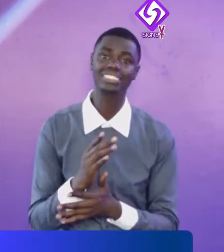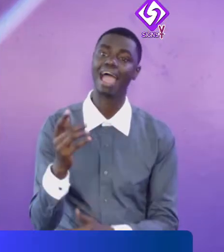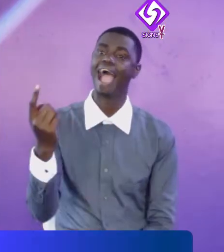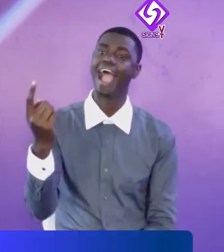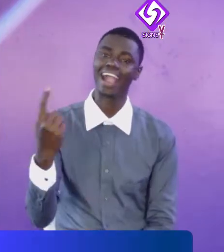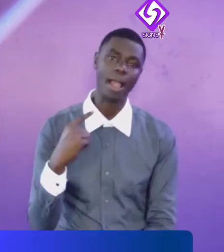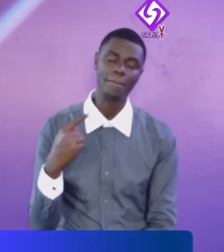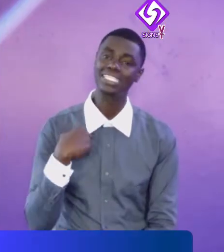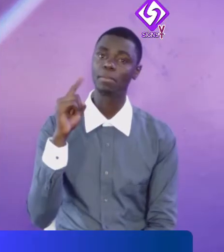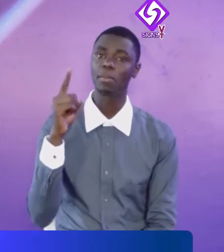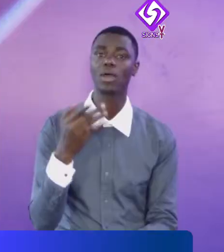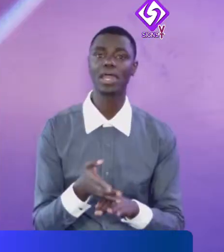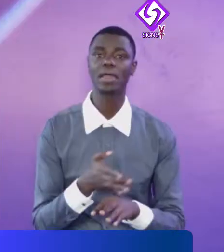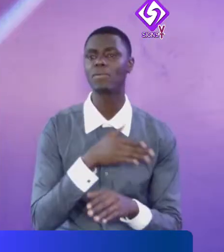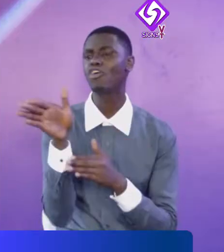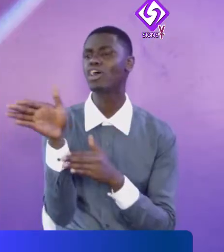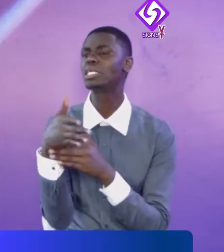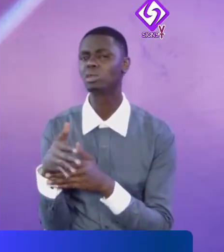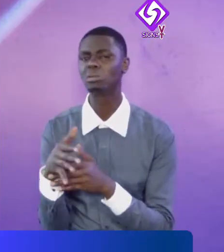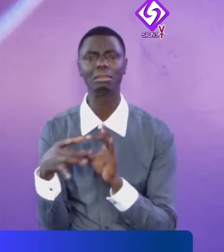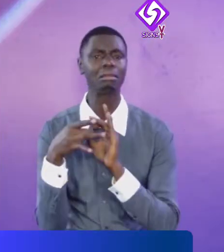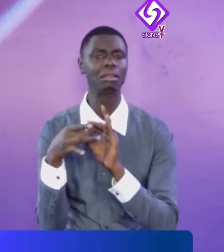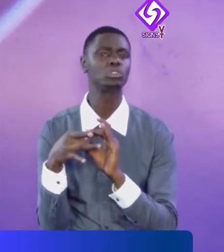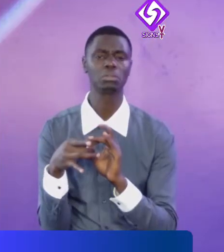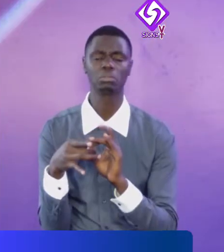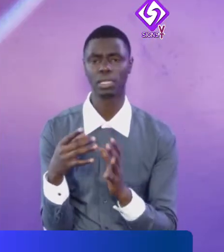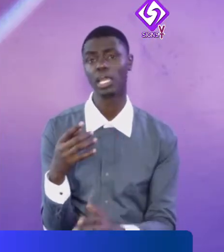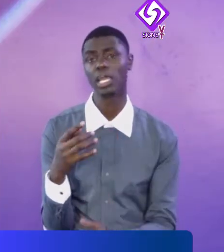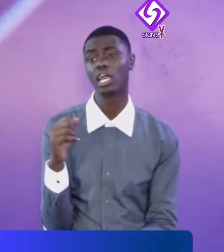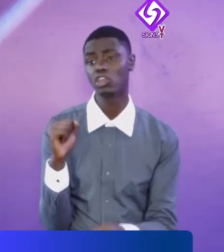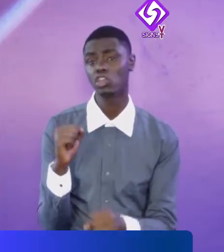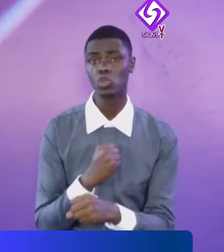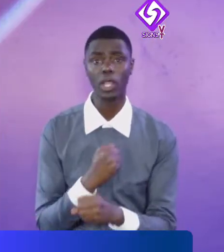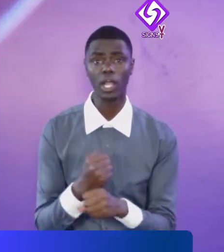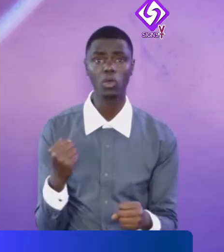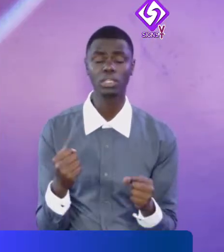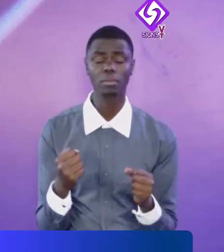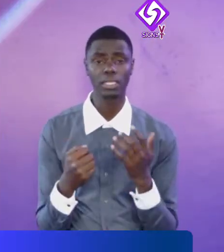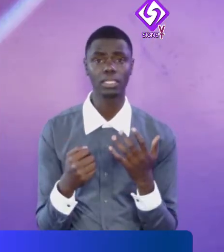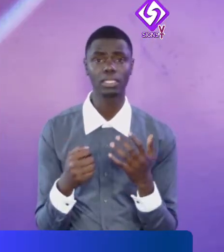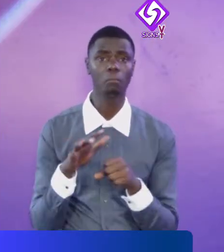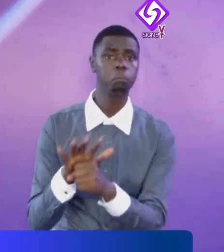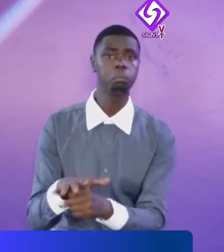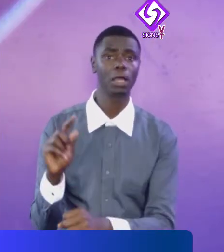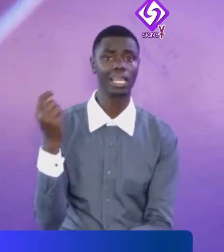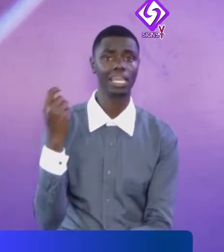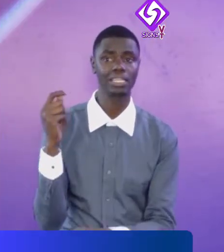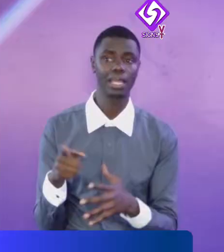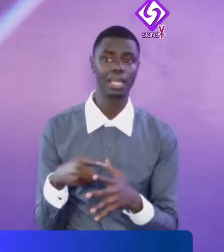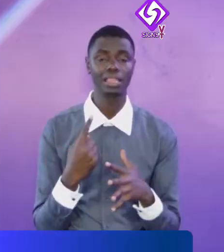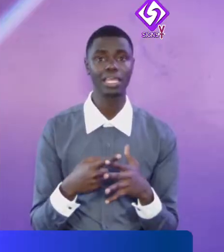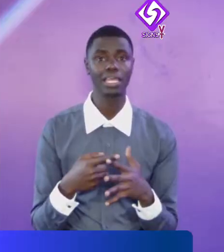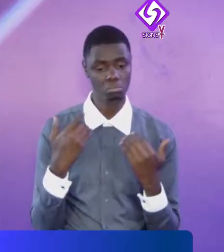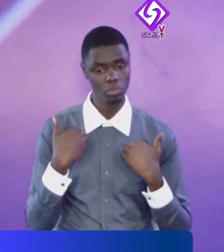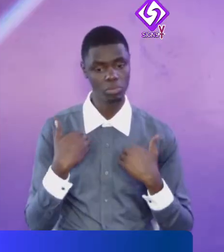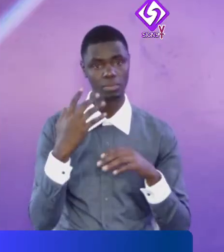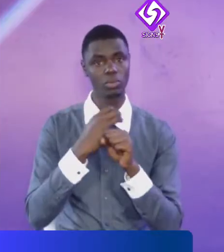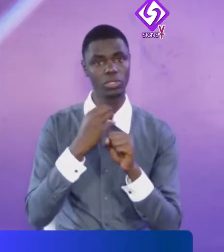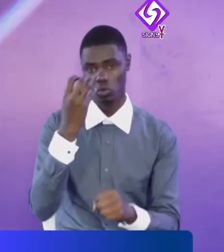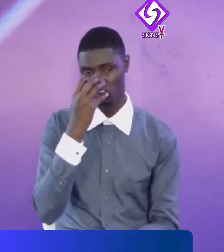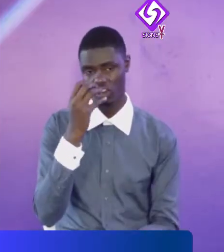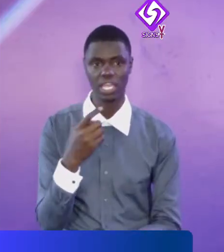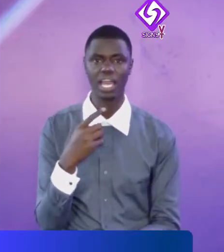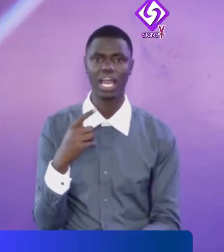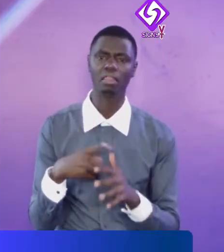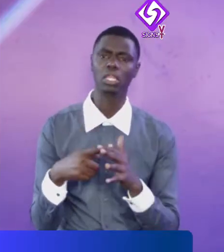first before these diplomatic good relationships. You cannot be mistreating a Kenyan. I'm the head of state of Kenya, and we are still